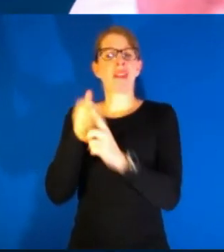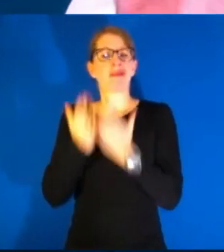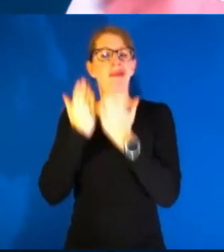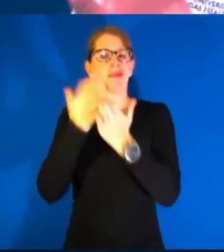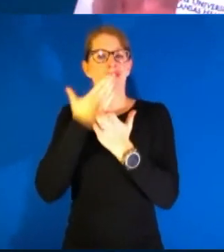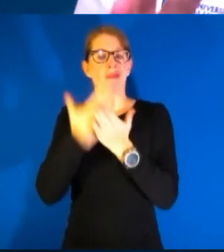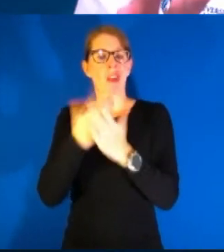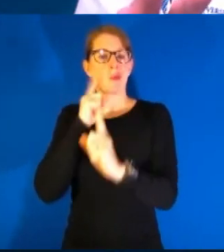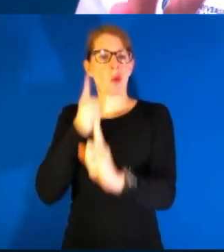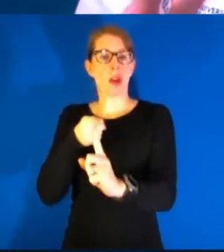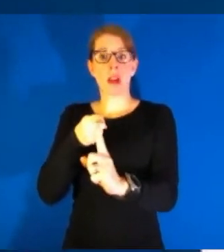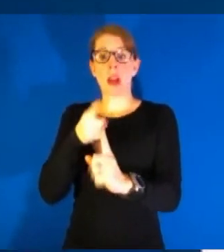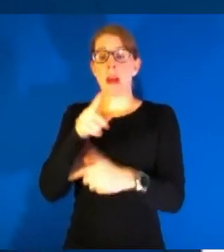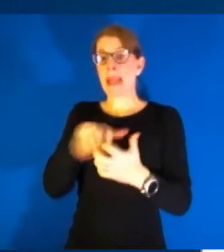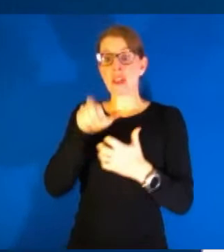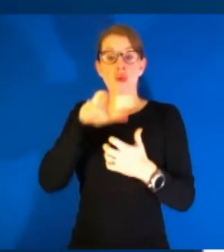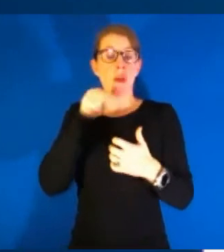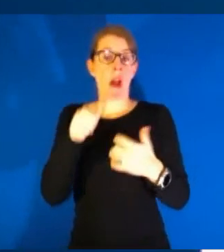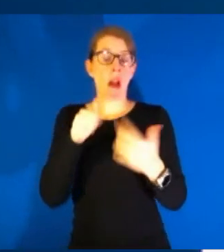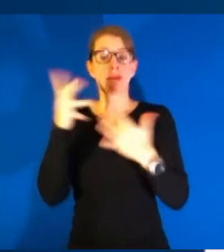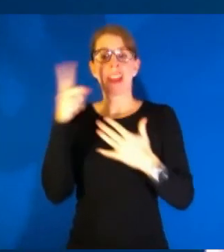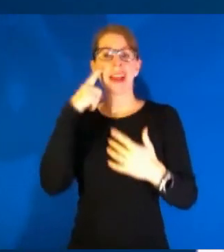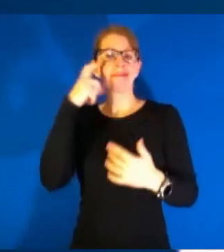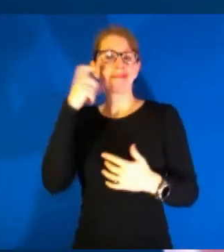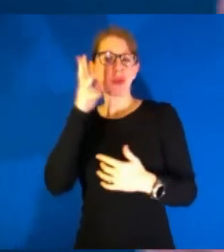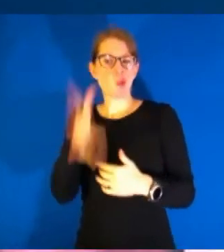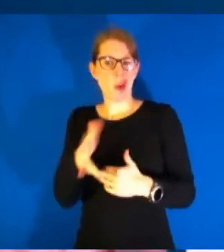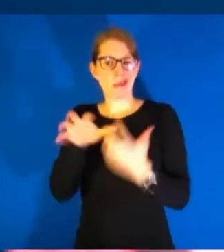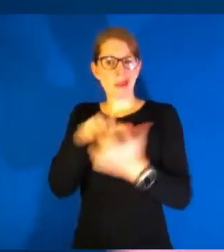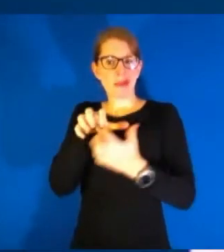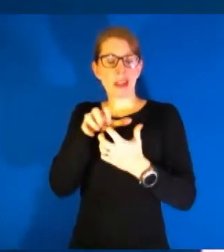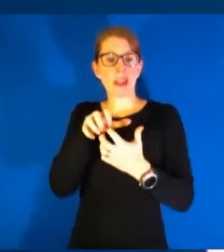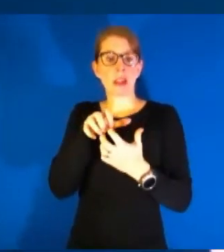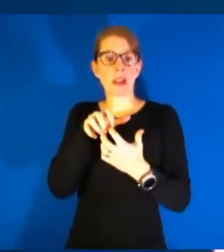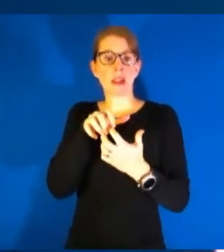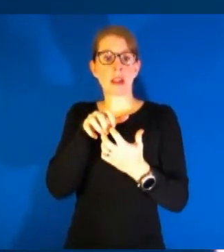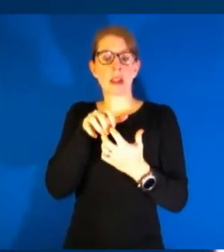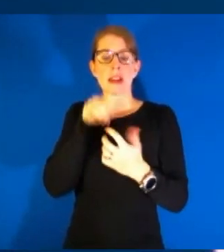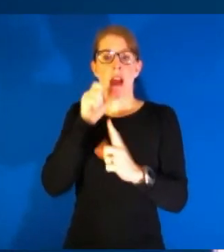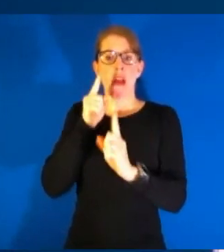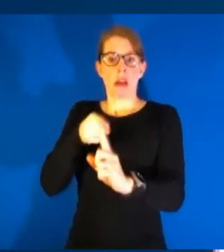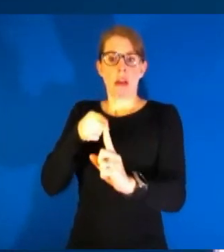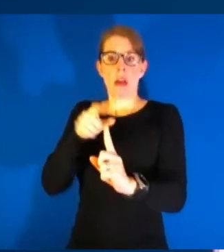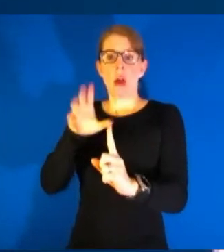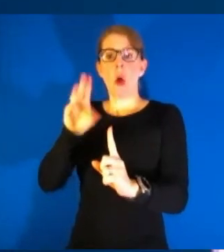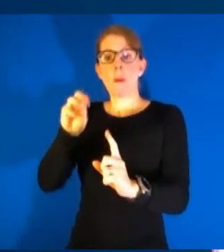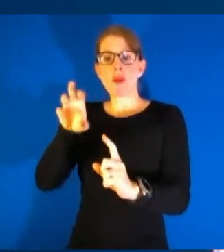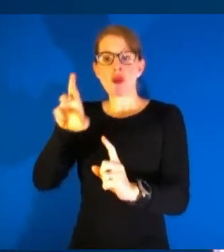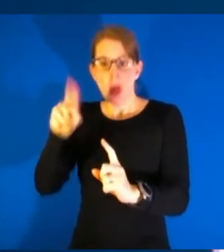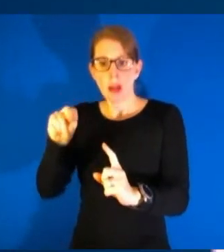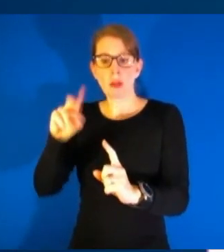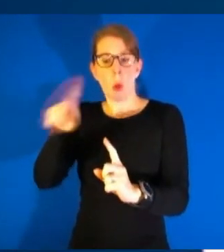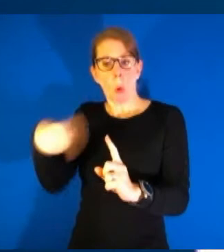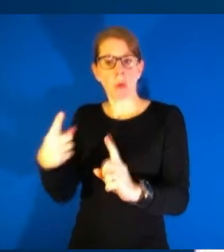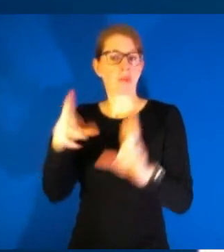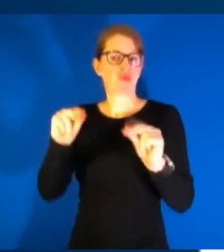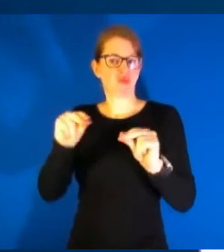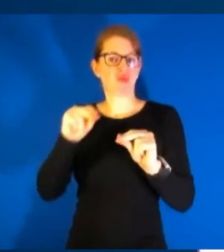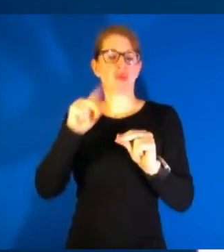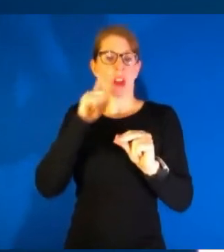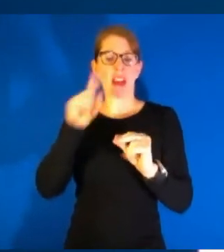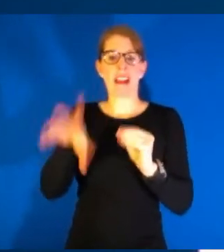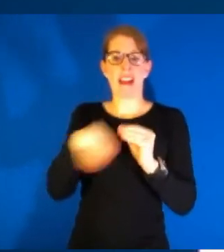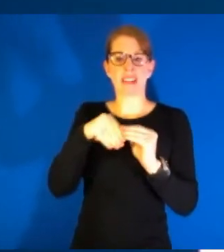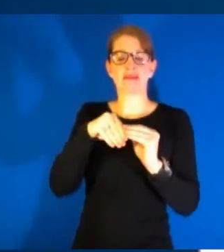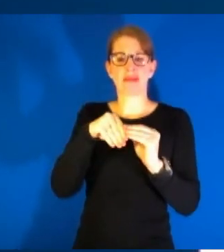vaccine is going to be mixed or not, and I suspect that it will be. They're not going to just aim it at the Omicron variant. But I think the other thing is that's important, this